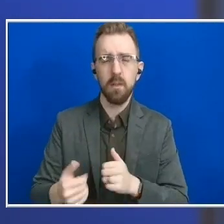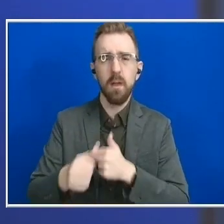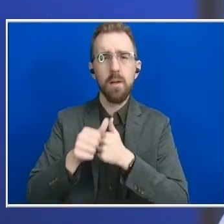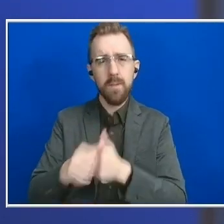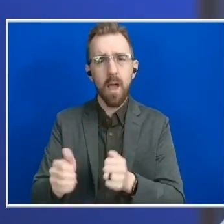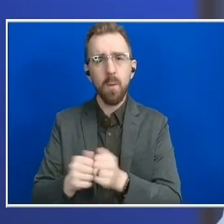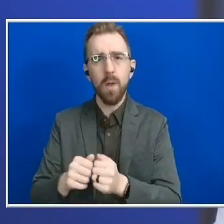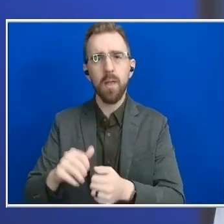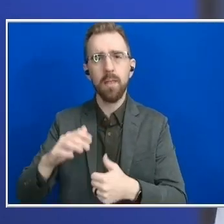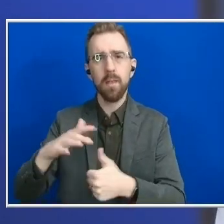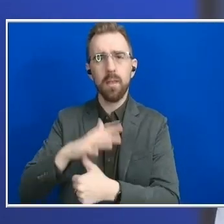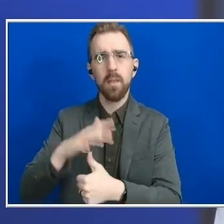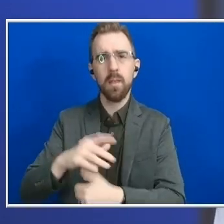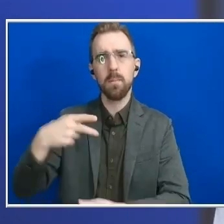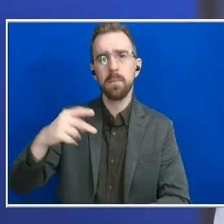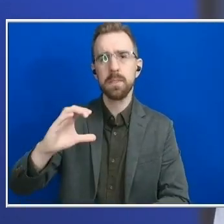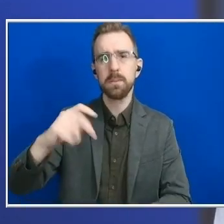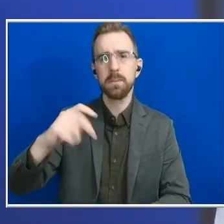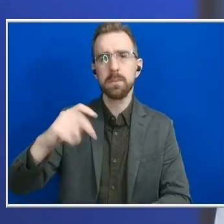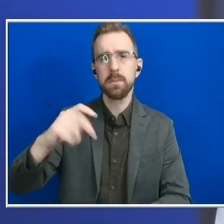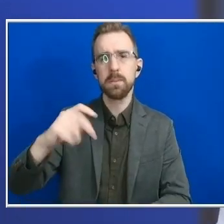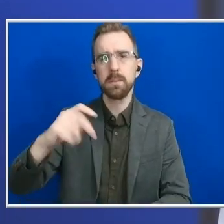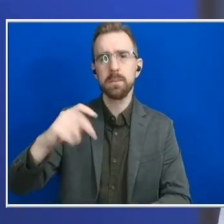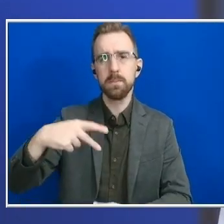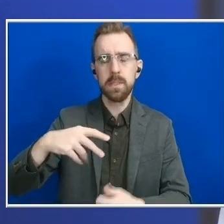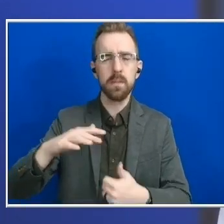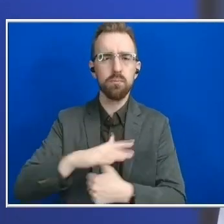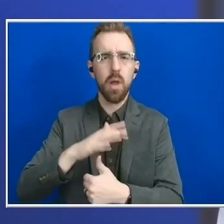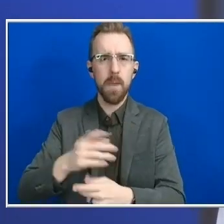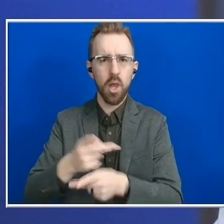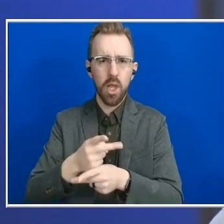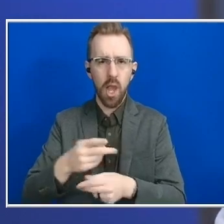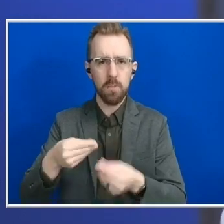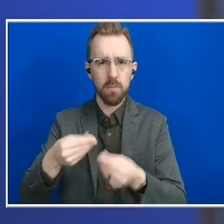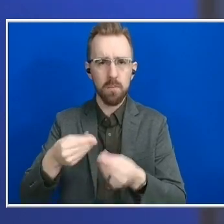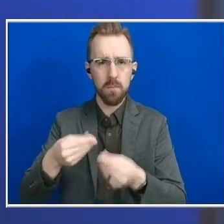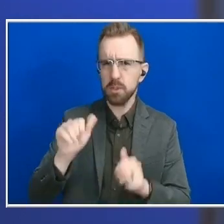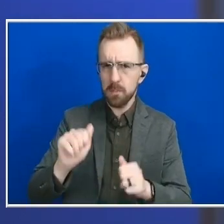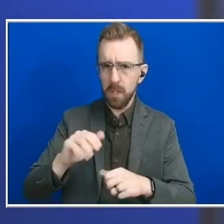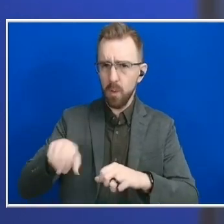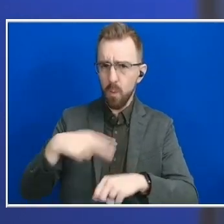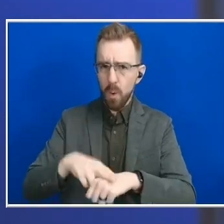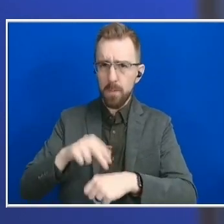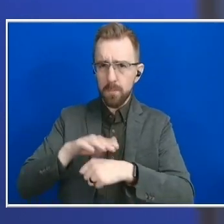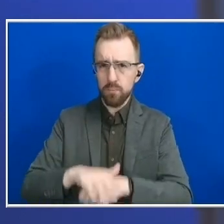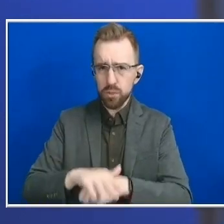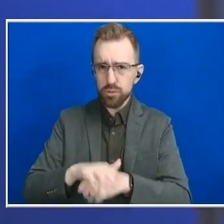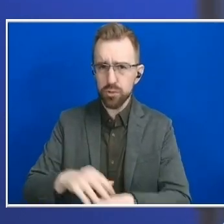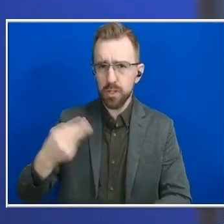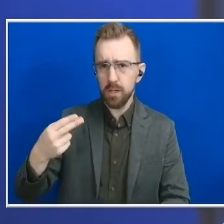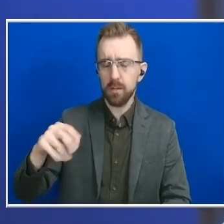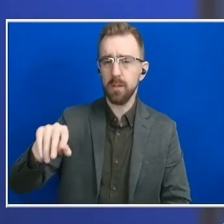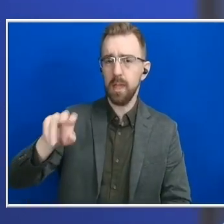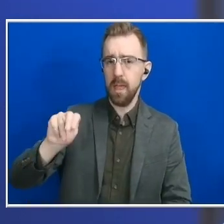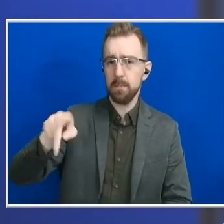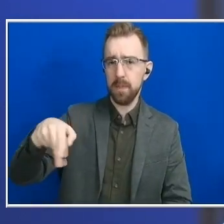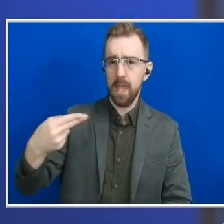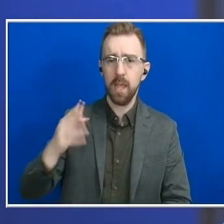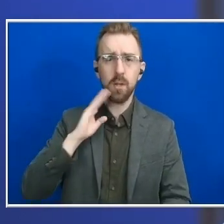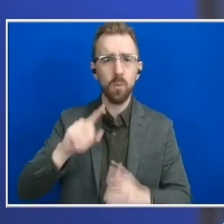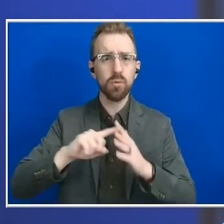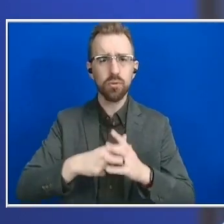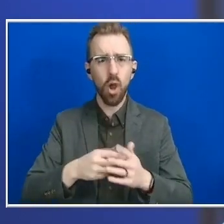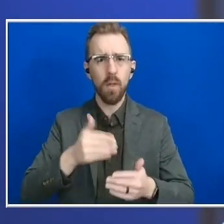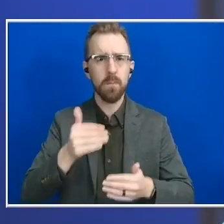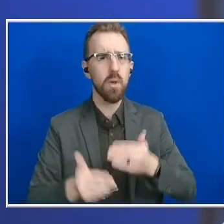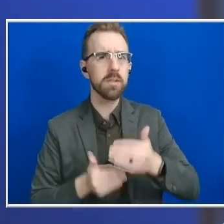and raising the point, could this possibly be normal pressure hydrocephalus? It will start the workup to determine if